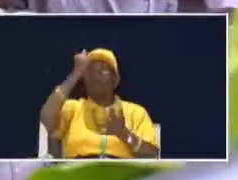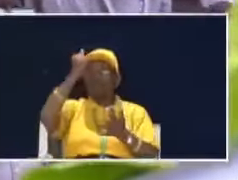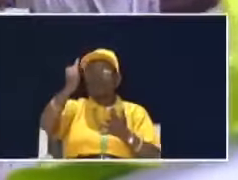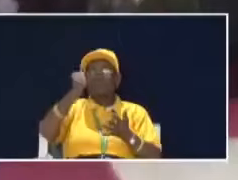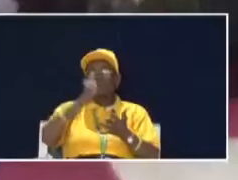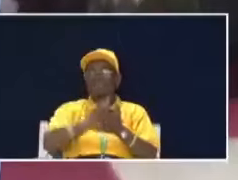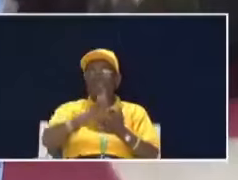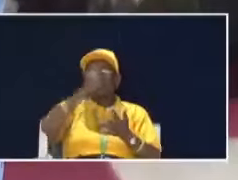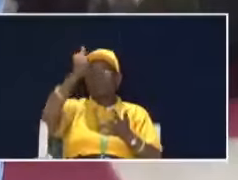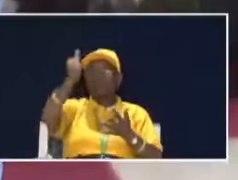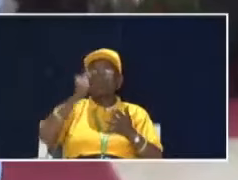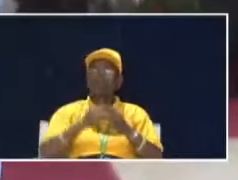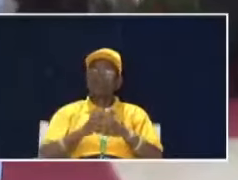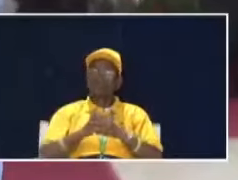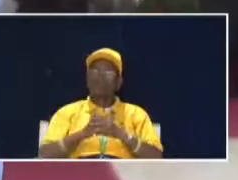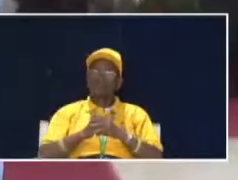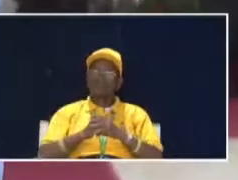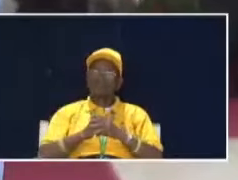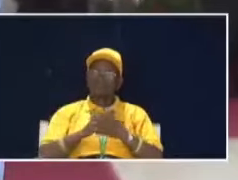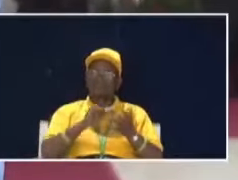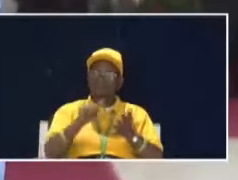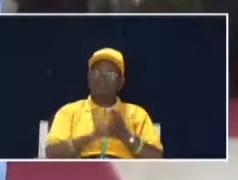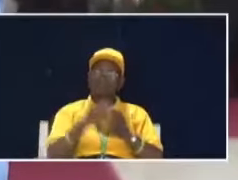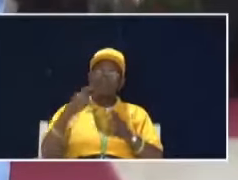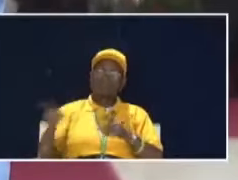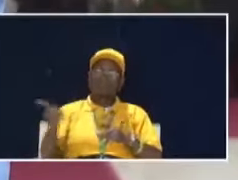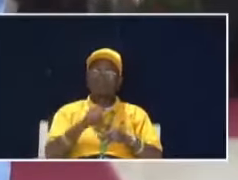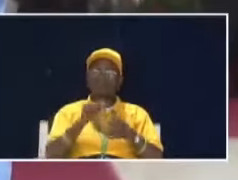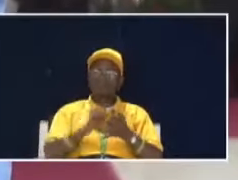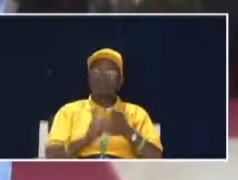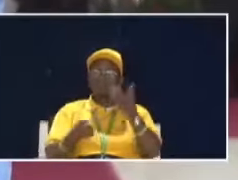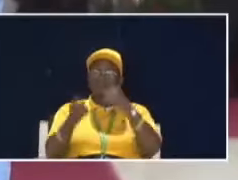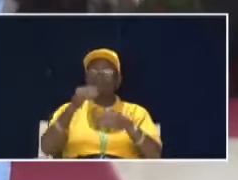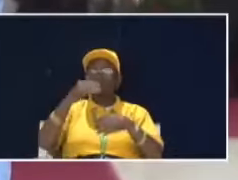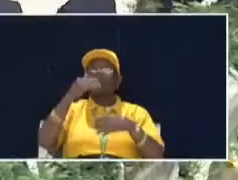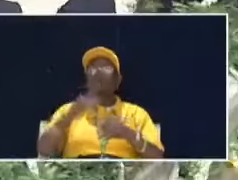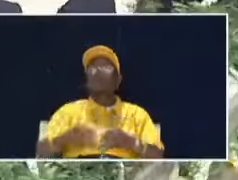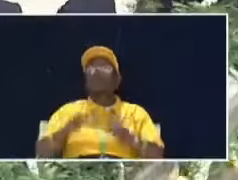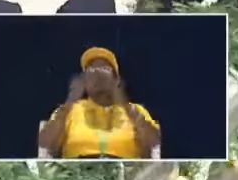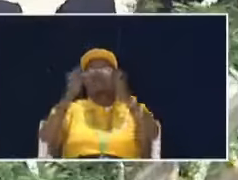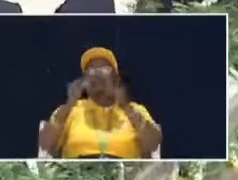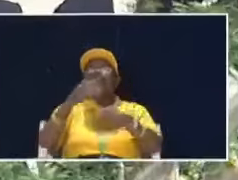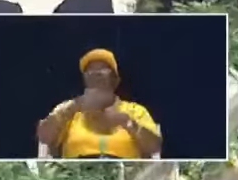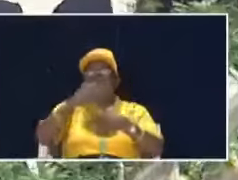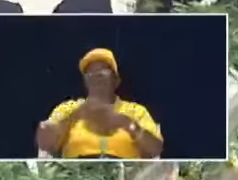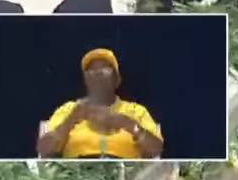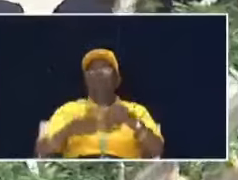Amen. Now, those of you who have come forward, let me hear you shout hallelujah.